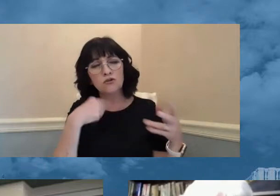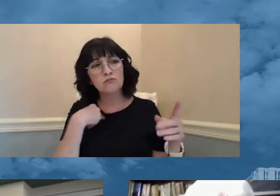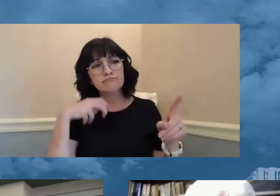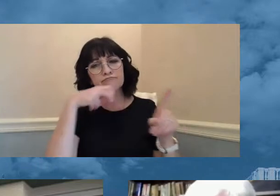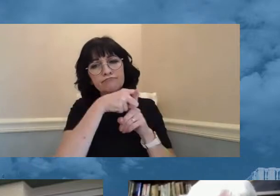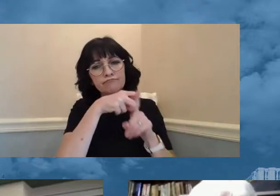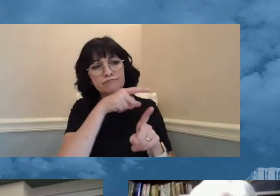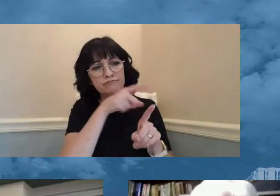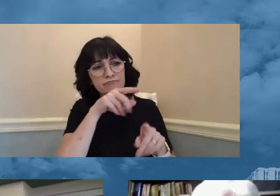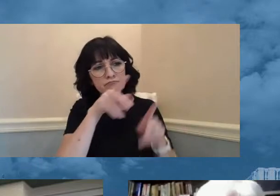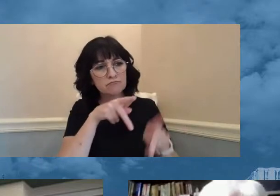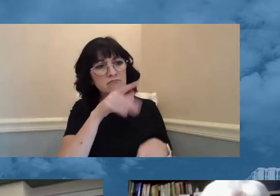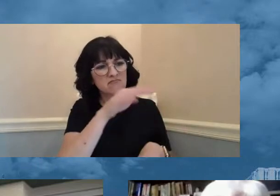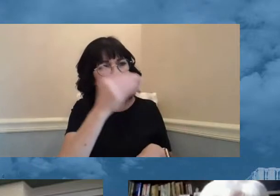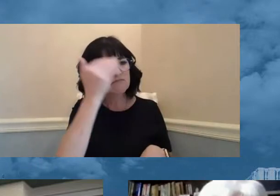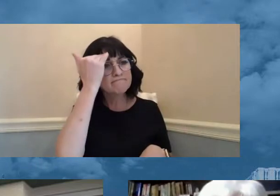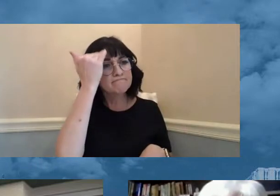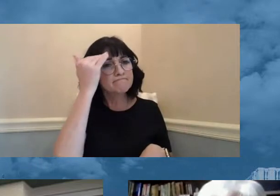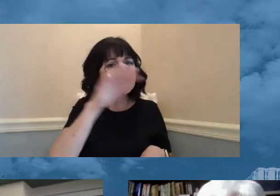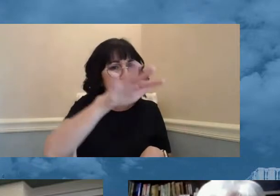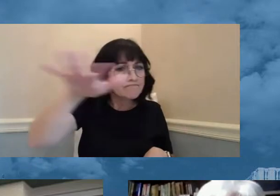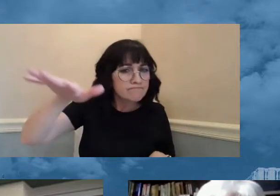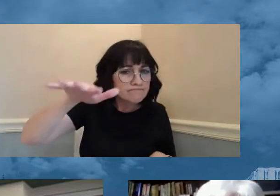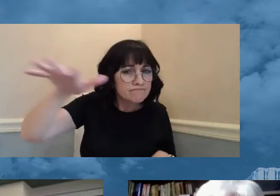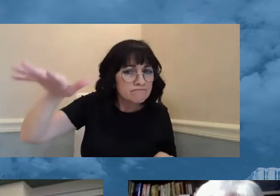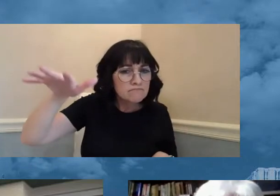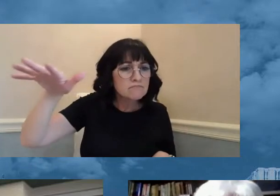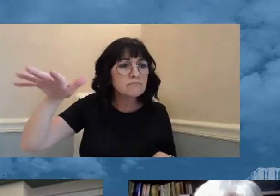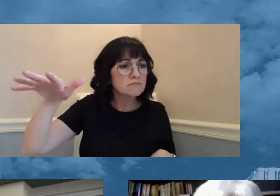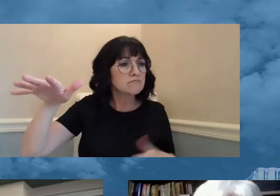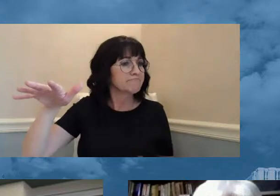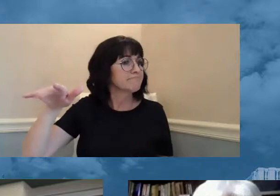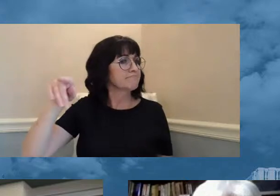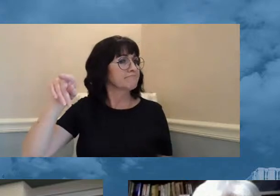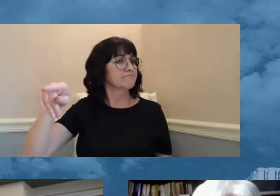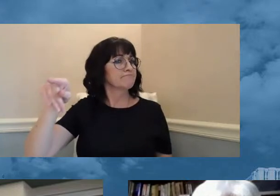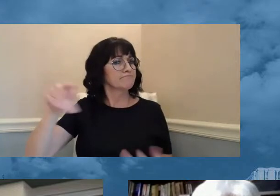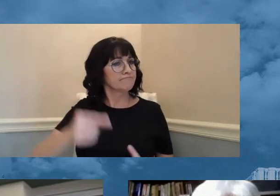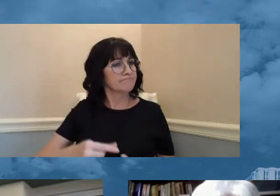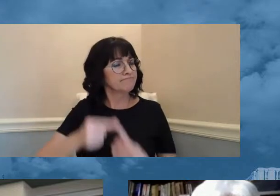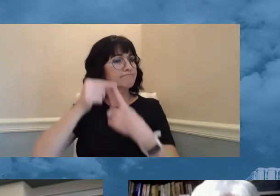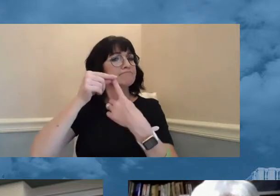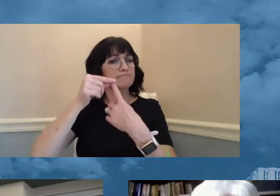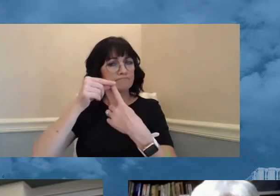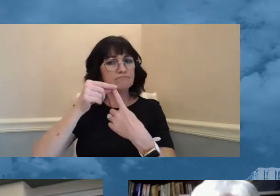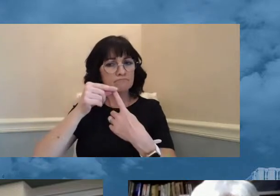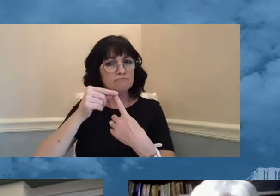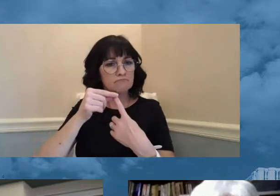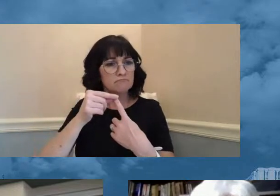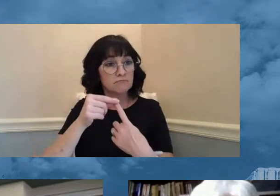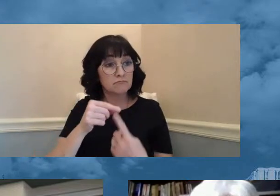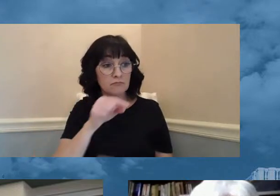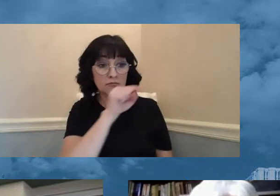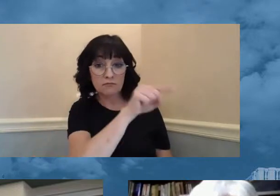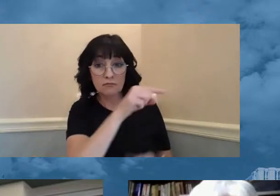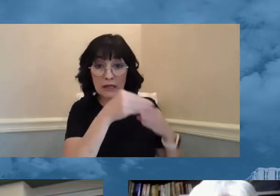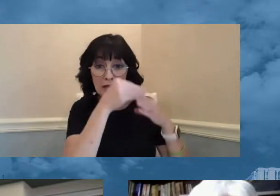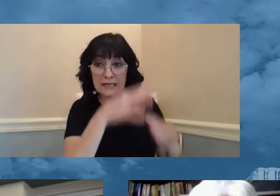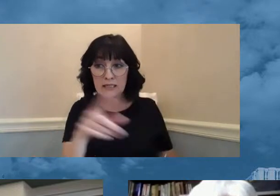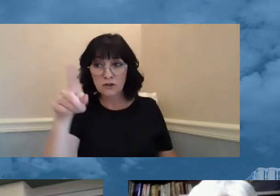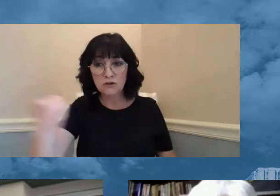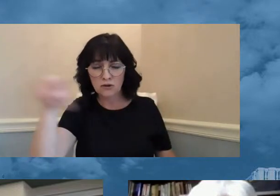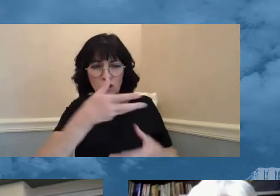to reach individuals in those communities. We know often it's, those community leaders are the trusted individuals in